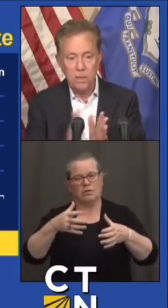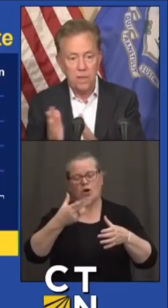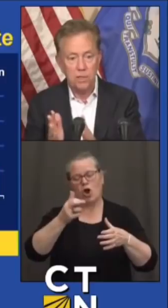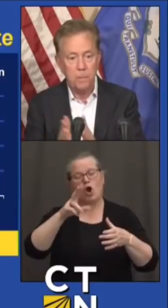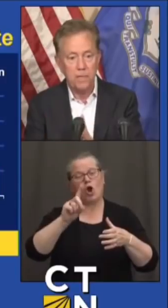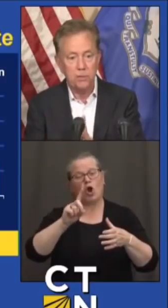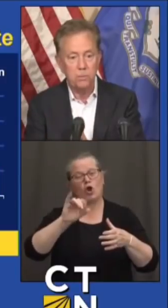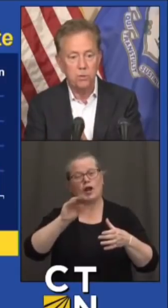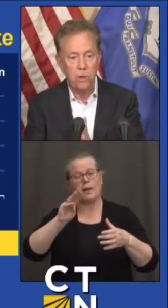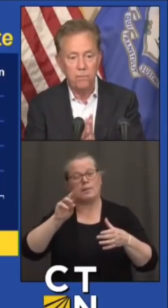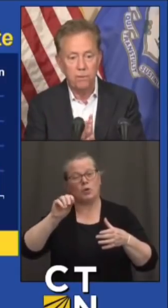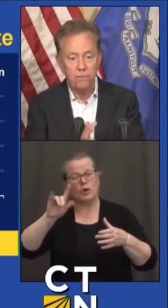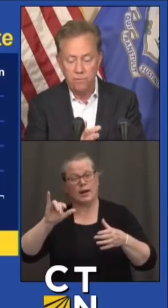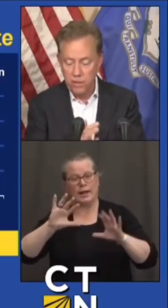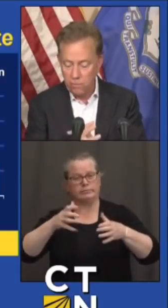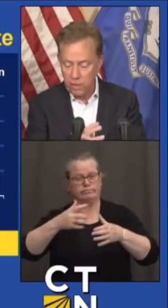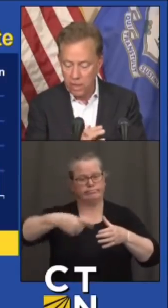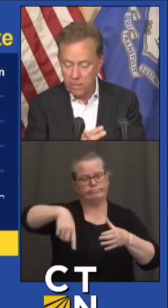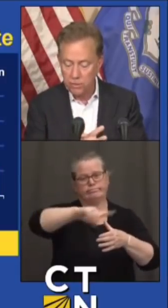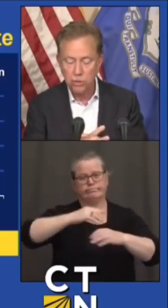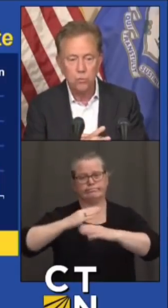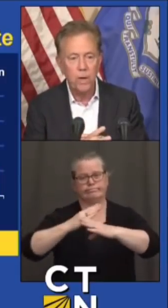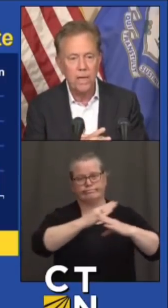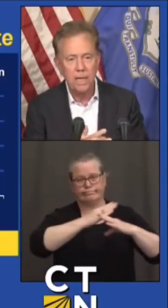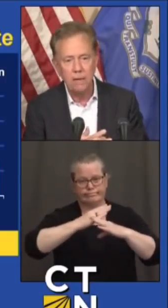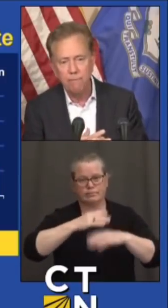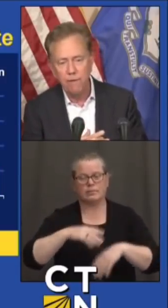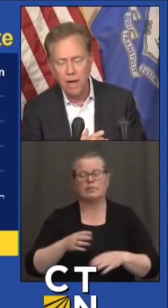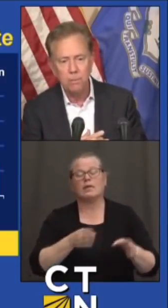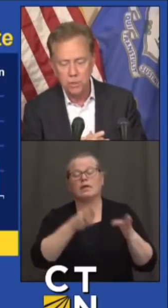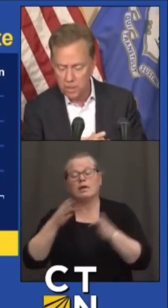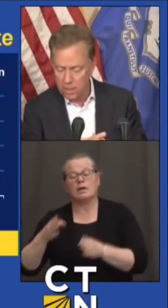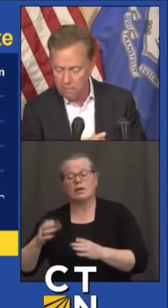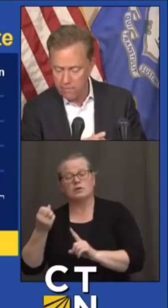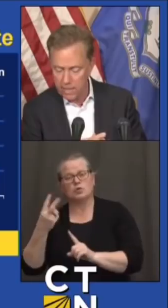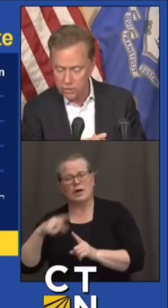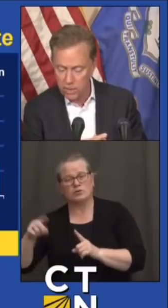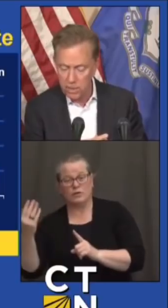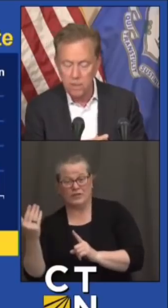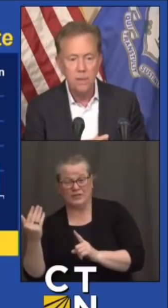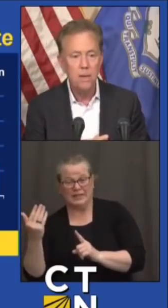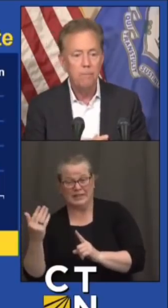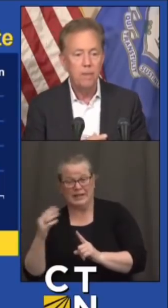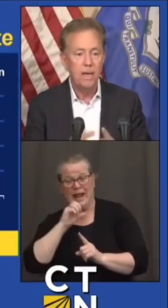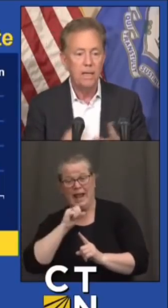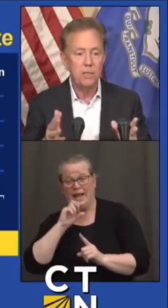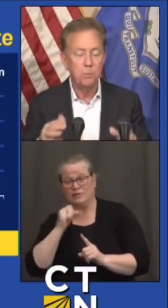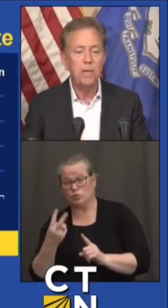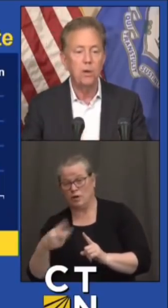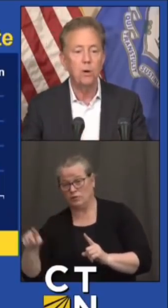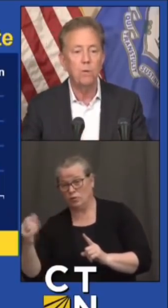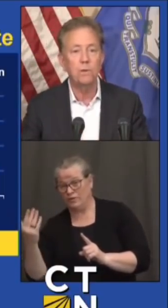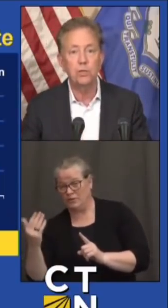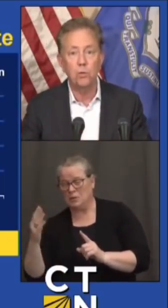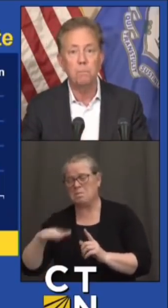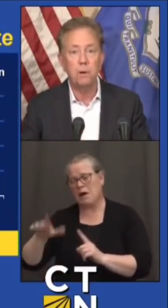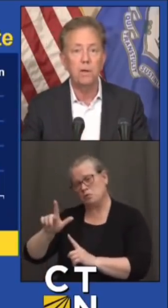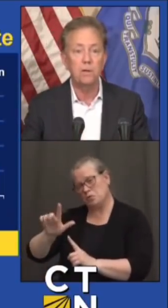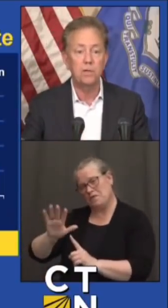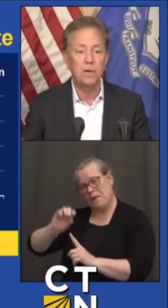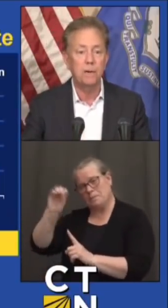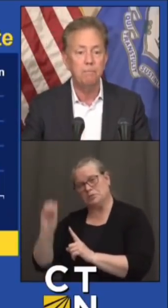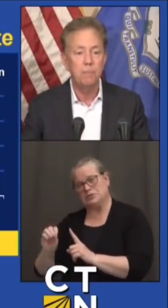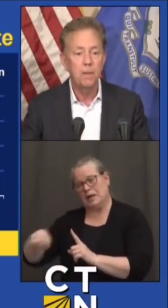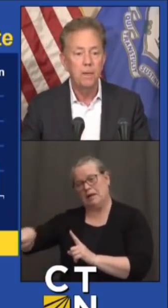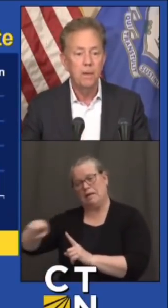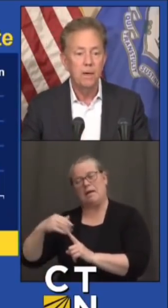other end of the spectrum, 12 to 15, we got about 25% of them vaccinated, and that's pretty good over a short period